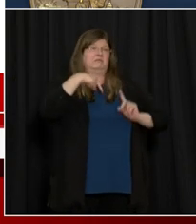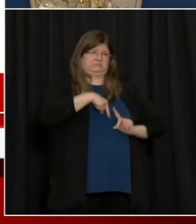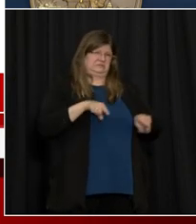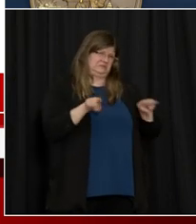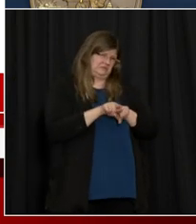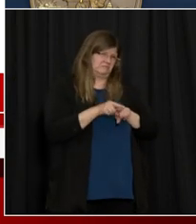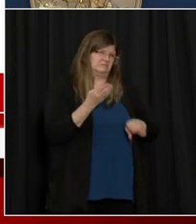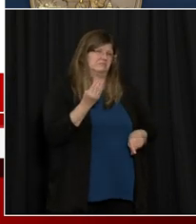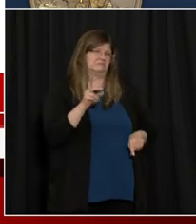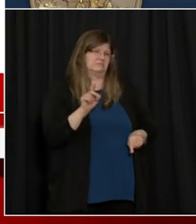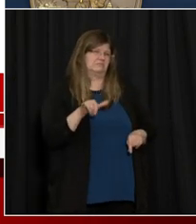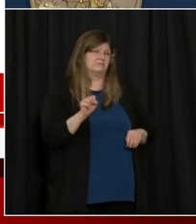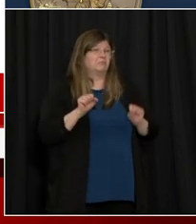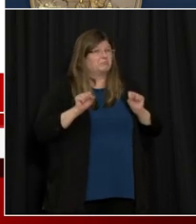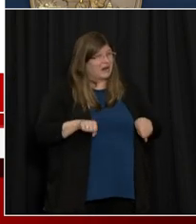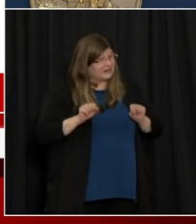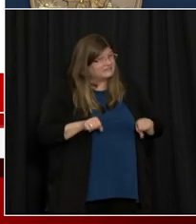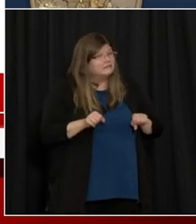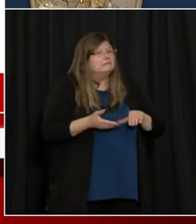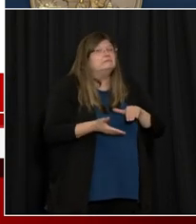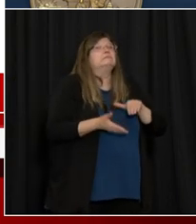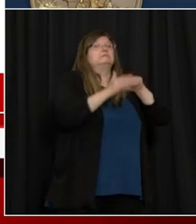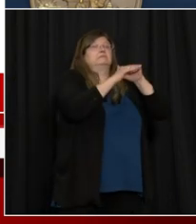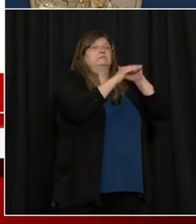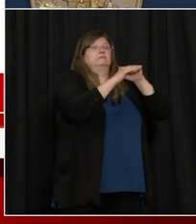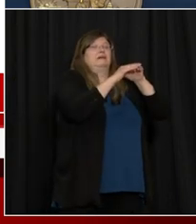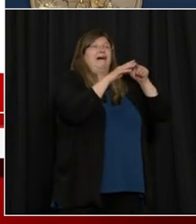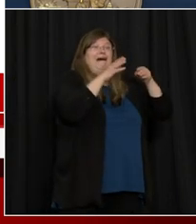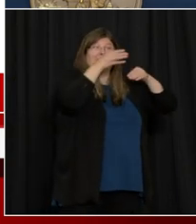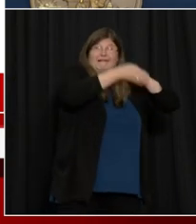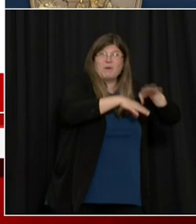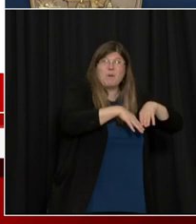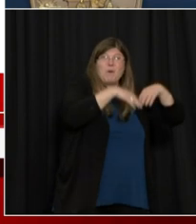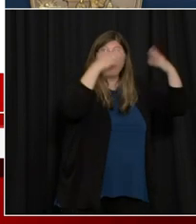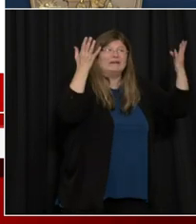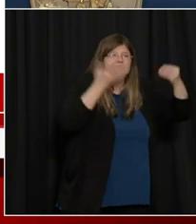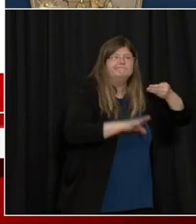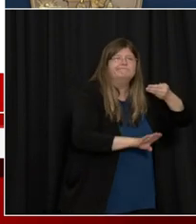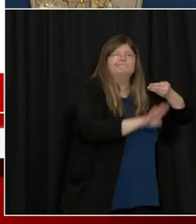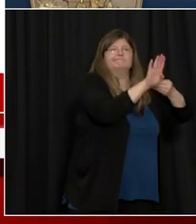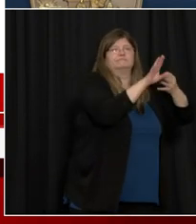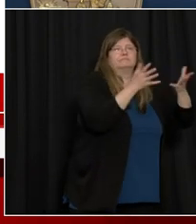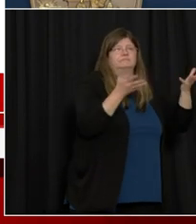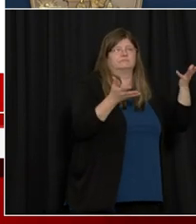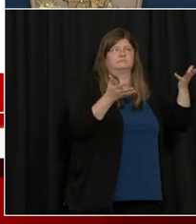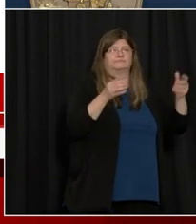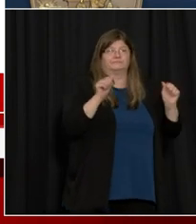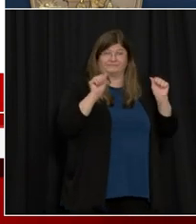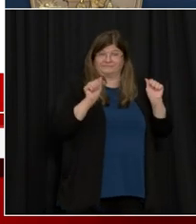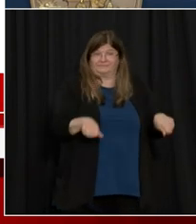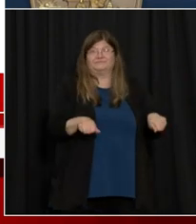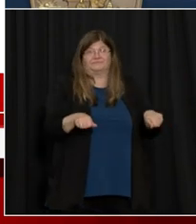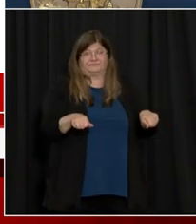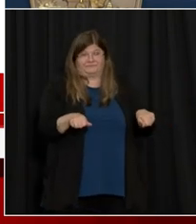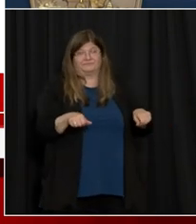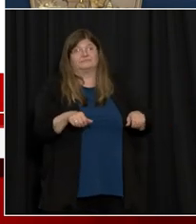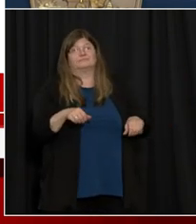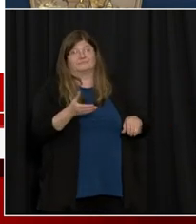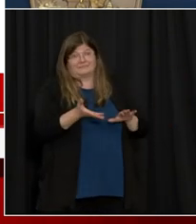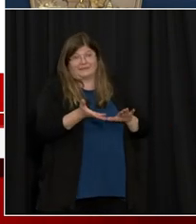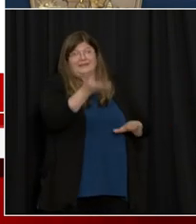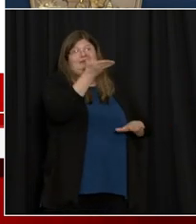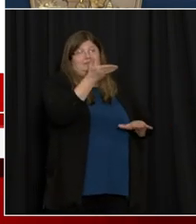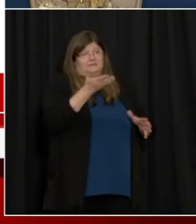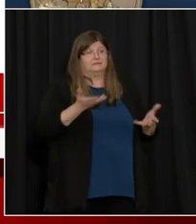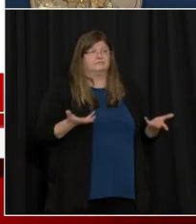in the next phase. So if you're asking me, is it possible that the interviews that the EPIs